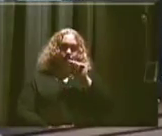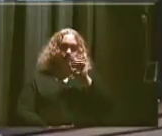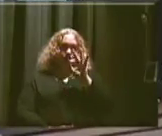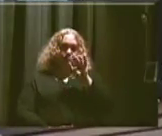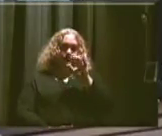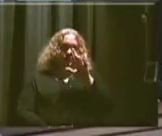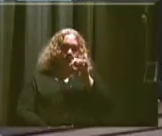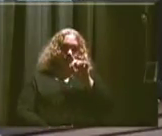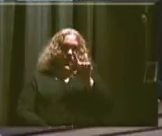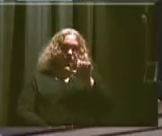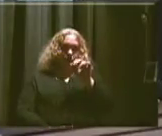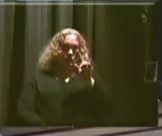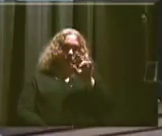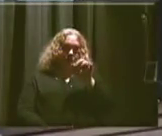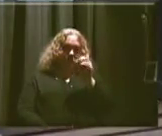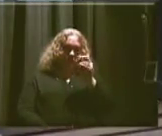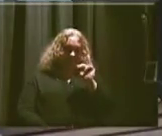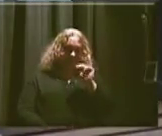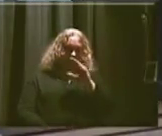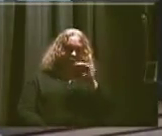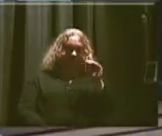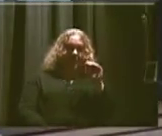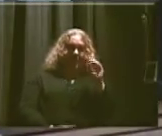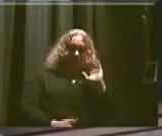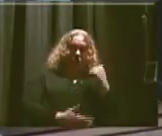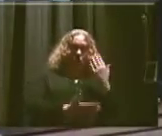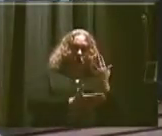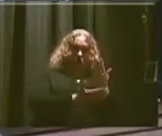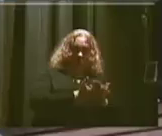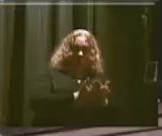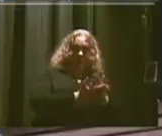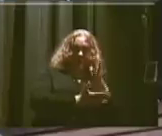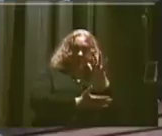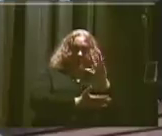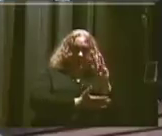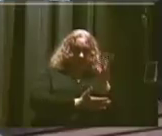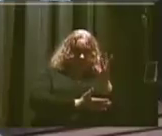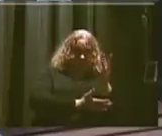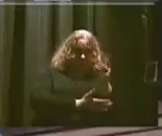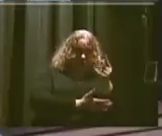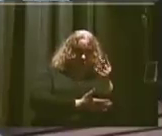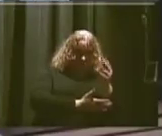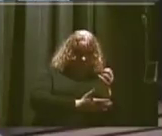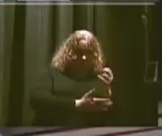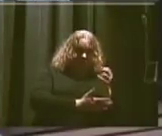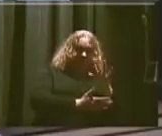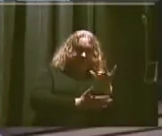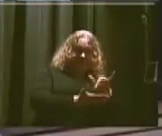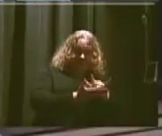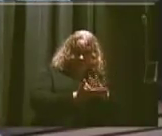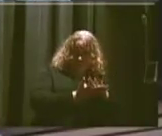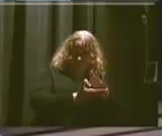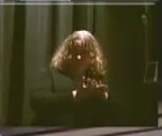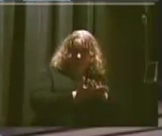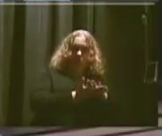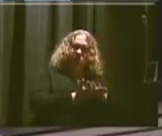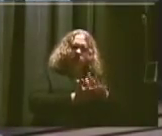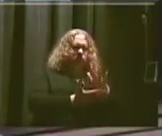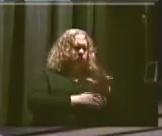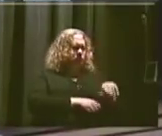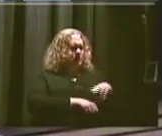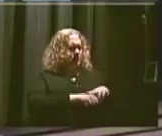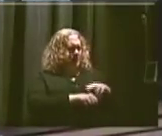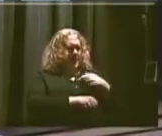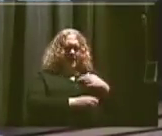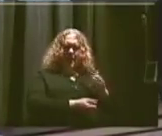Stanford came to us in the sixth grade and went through our middle school program, arrived as a typical sixth grade young man, that you might say, with a